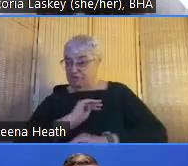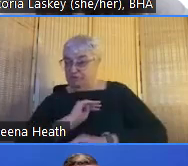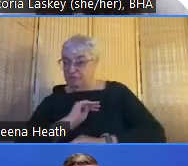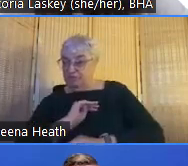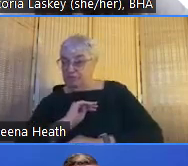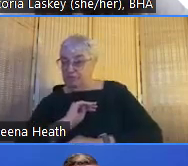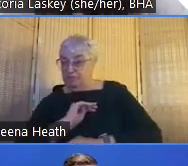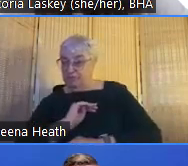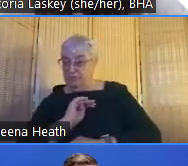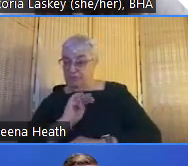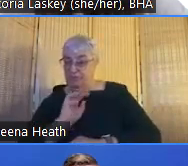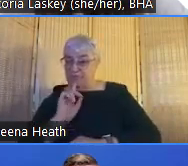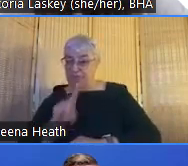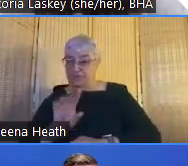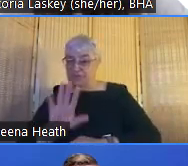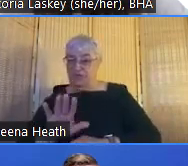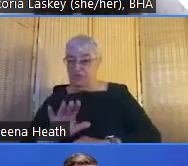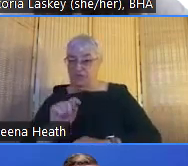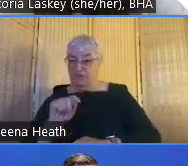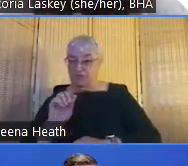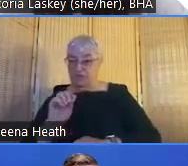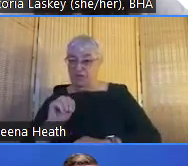catch everything you were saying, Tom?